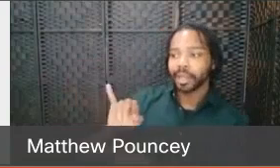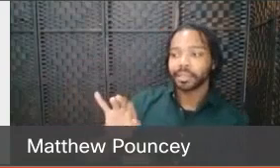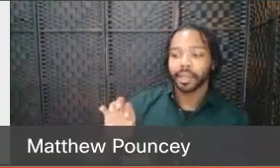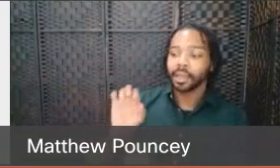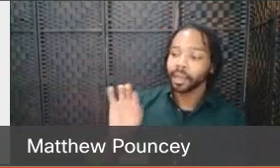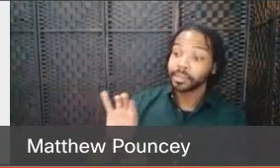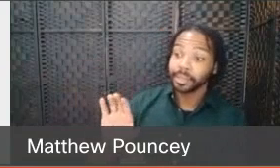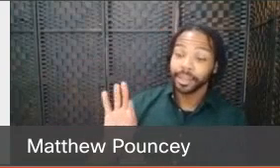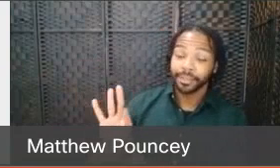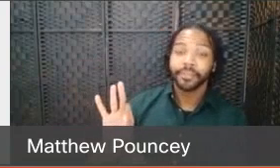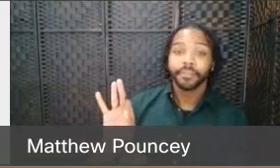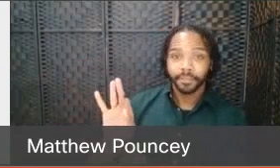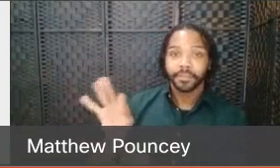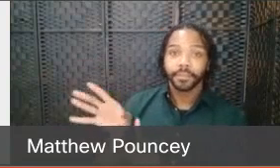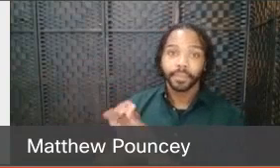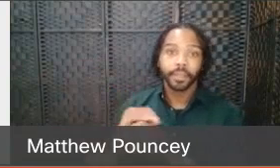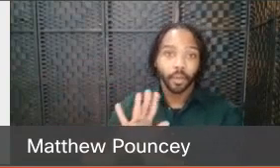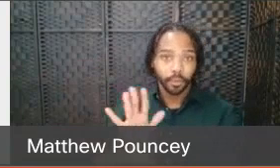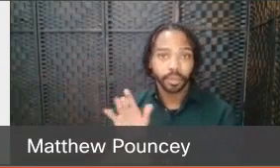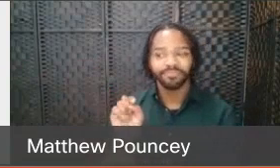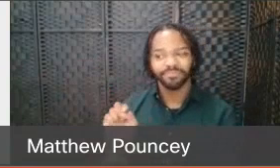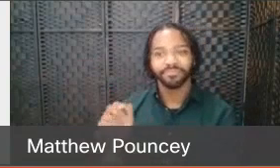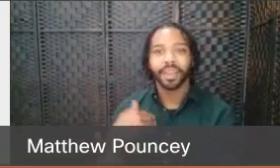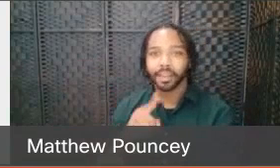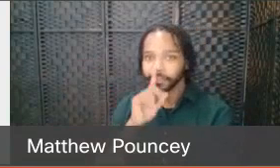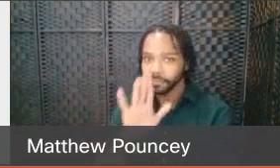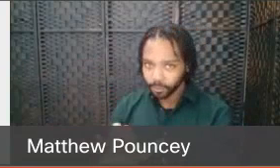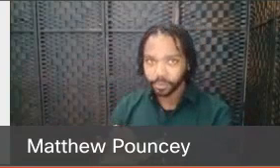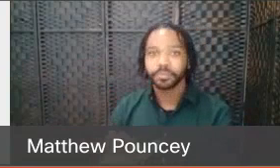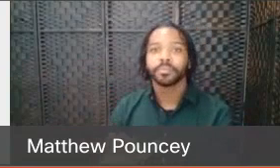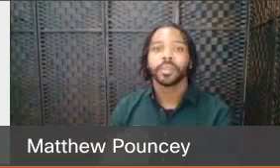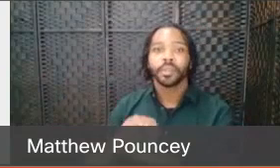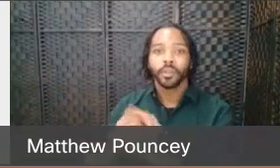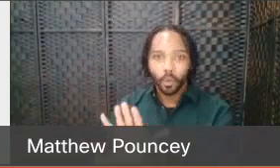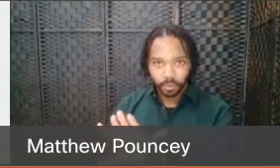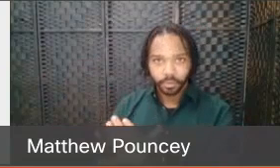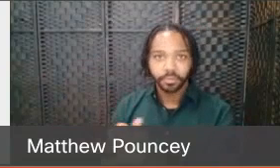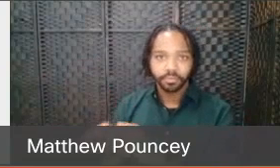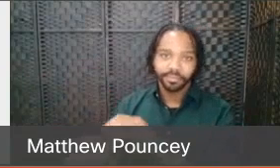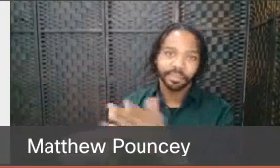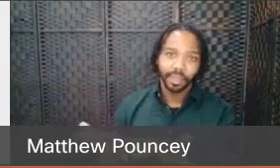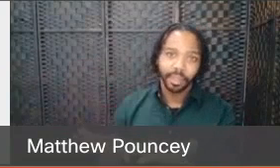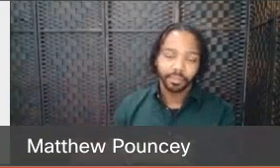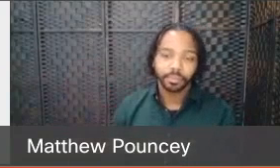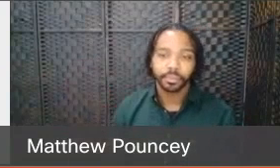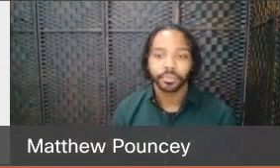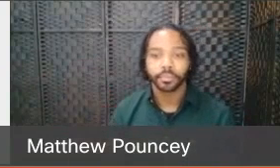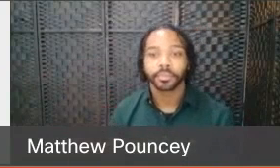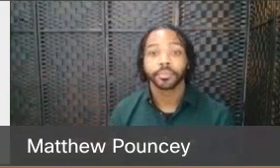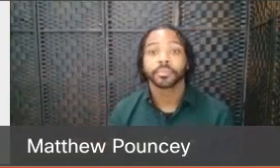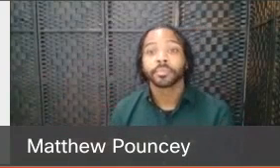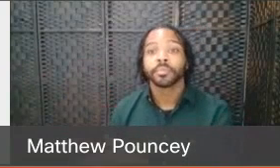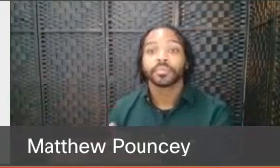contracted COVID who went on to have a confirmed COVID cause of death. In natural